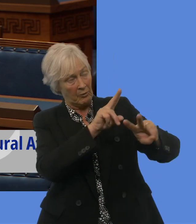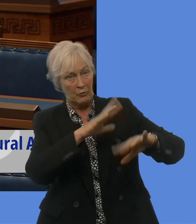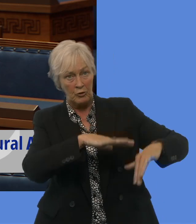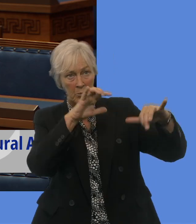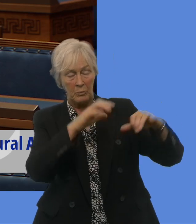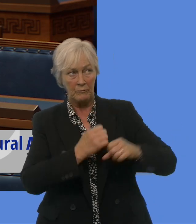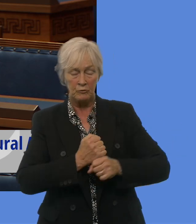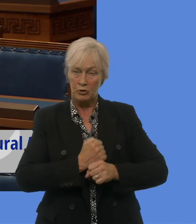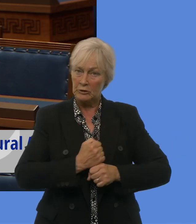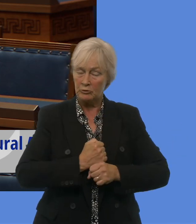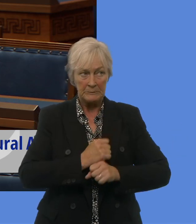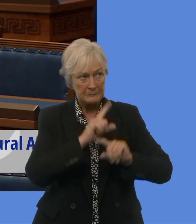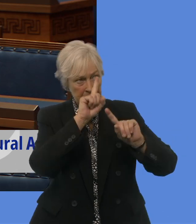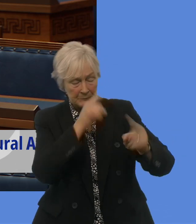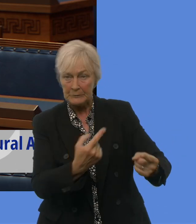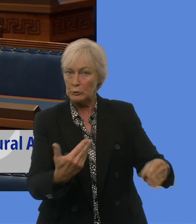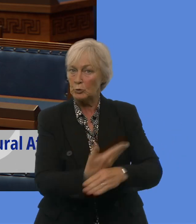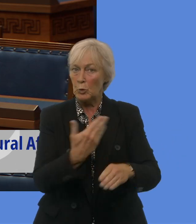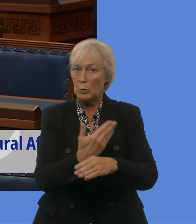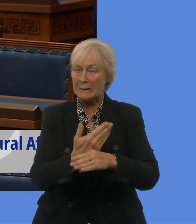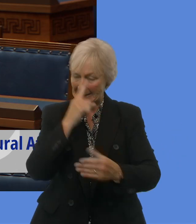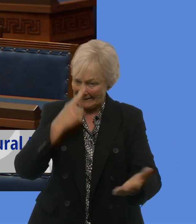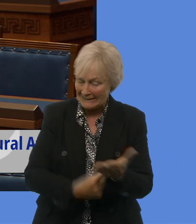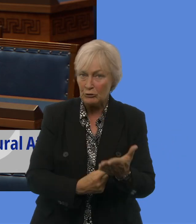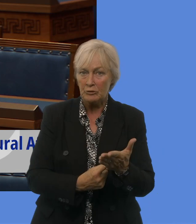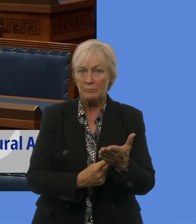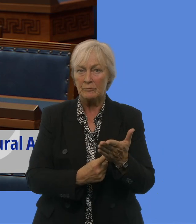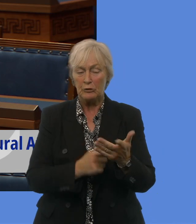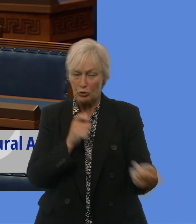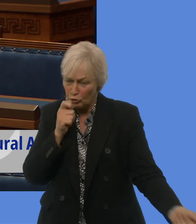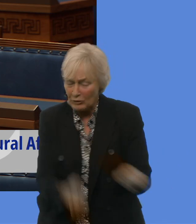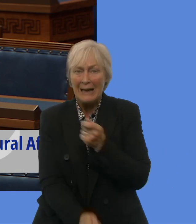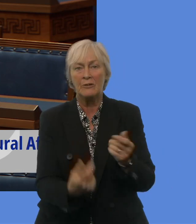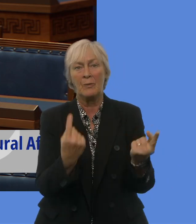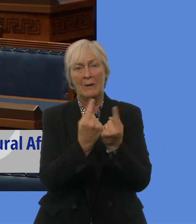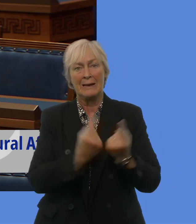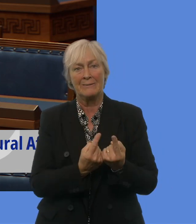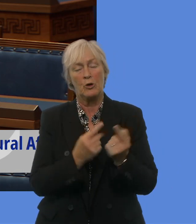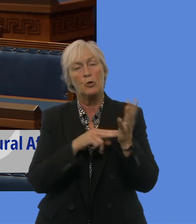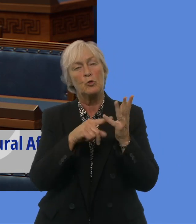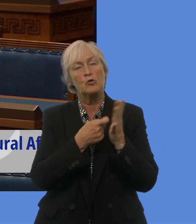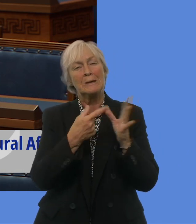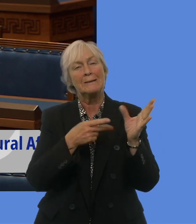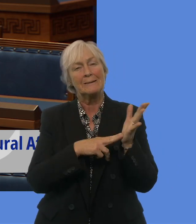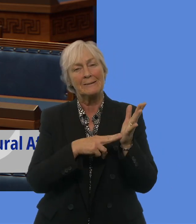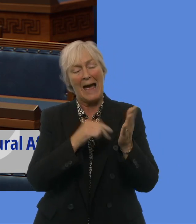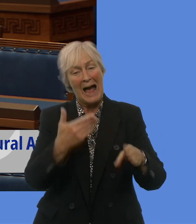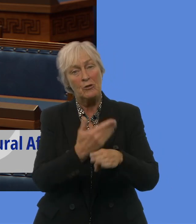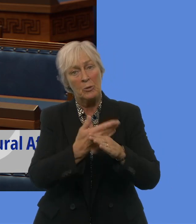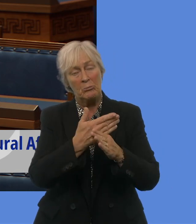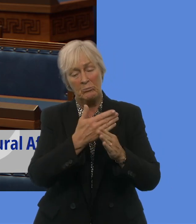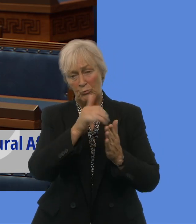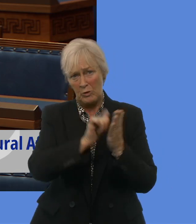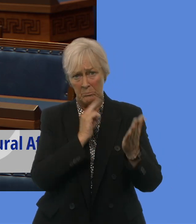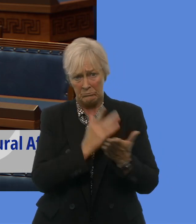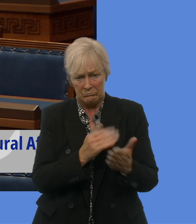frustration at the inability to take difficult decisions and to be able to turn things around. The Nutrients Action Programme is difficult decisions.